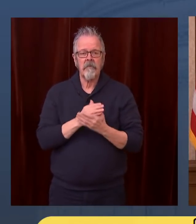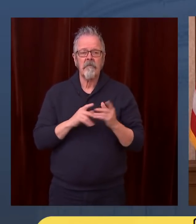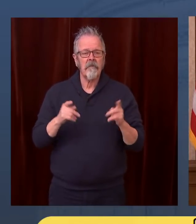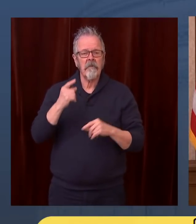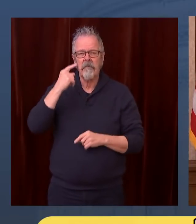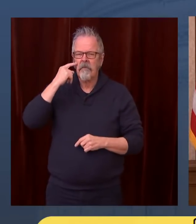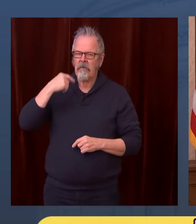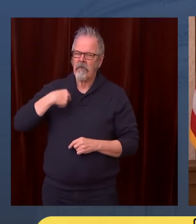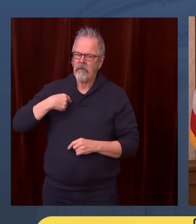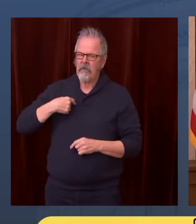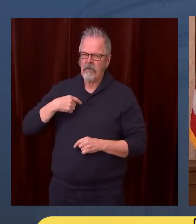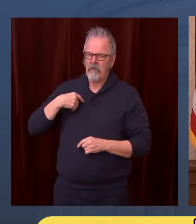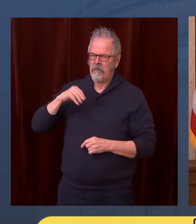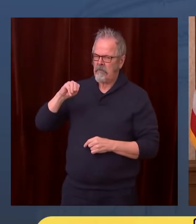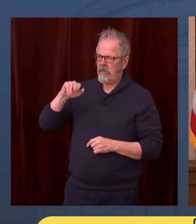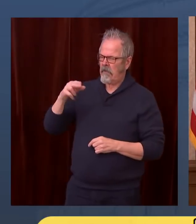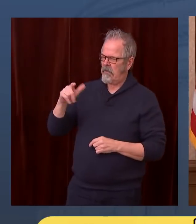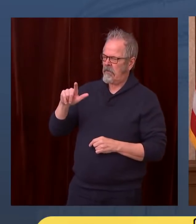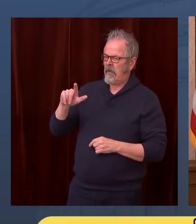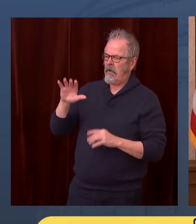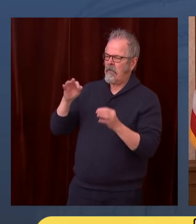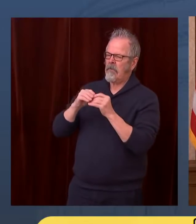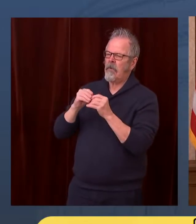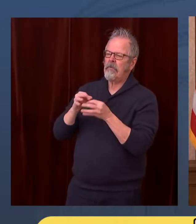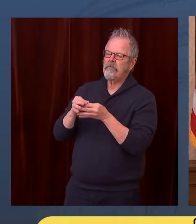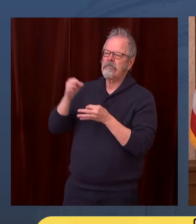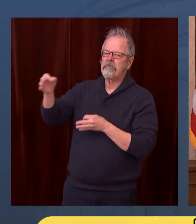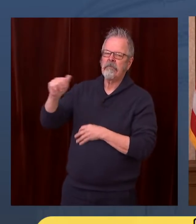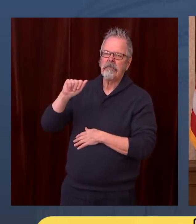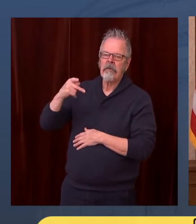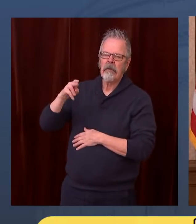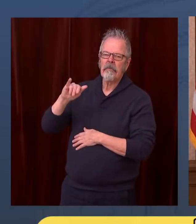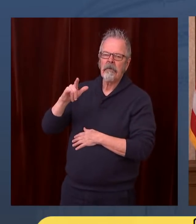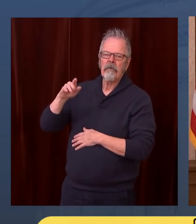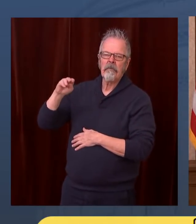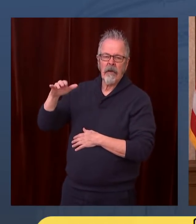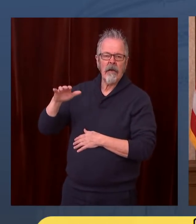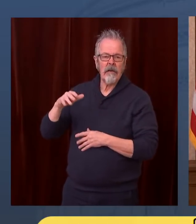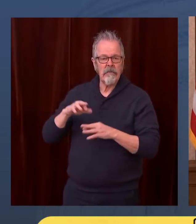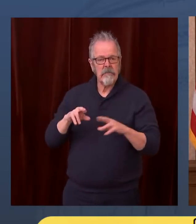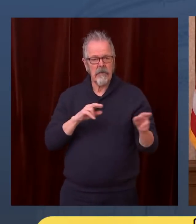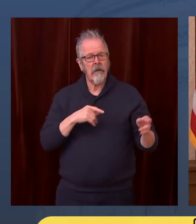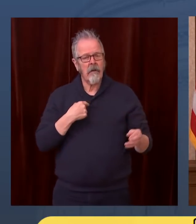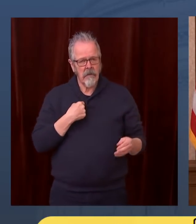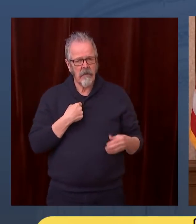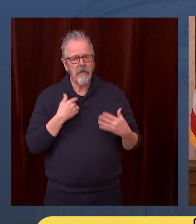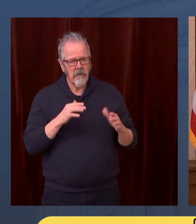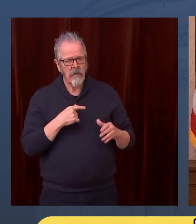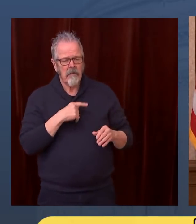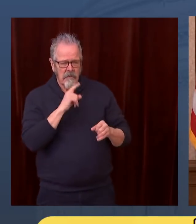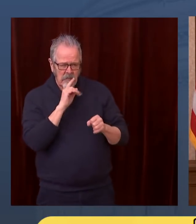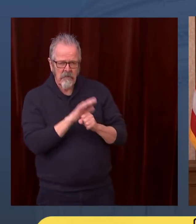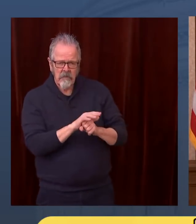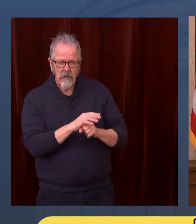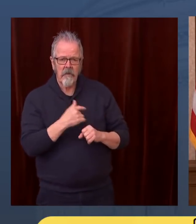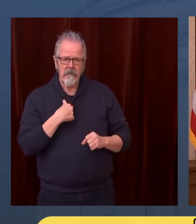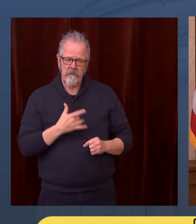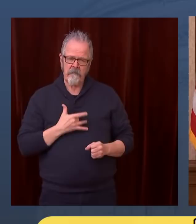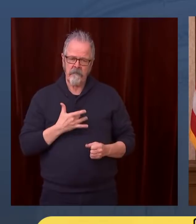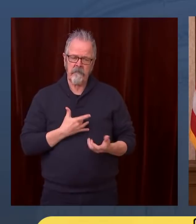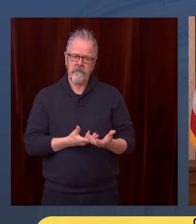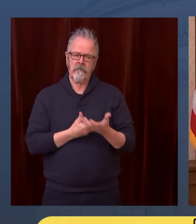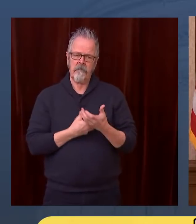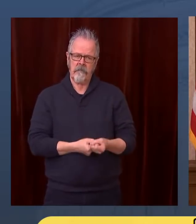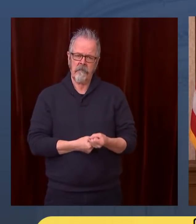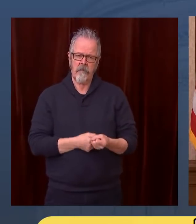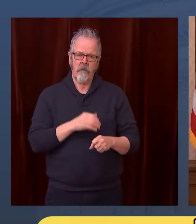we've demonstrated a commitment to safety and health in our state. And I am confident, based on this epidemiological